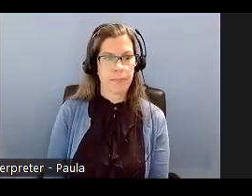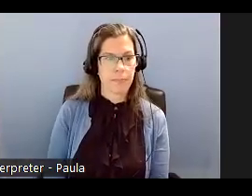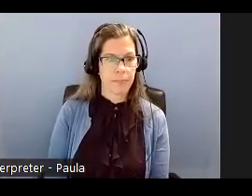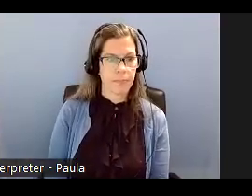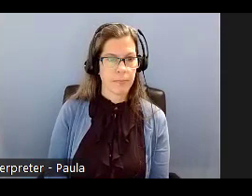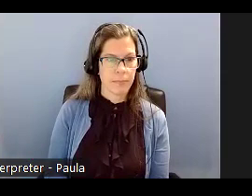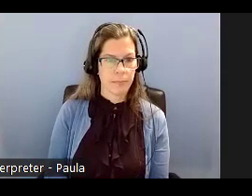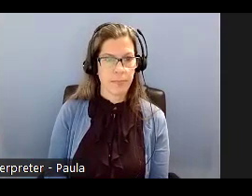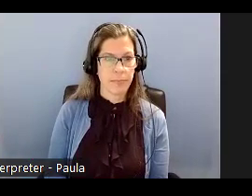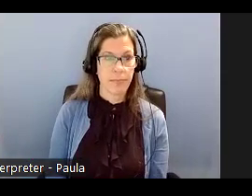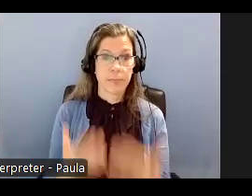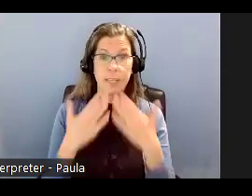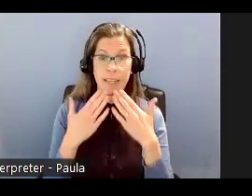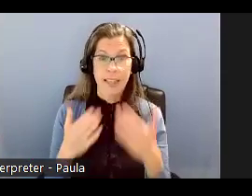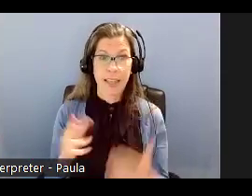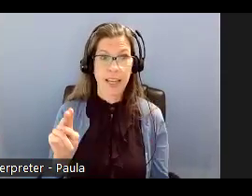All right, thank you, Nate.